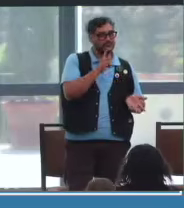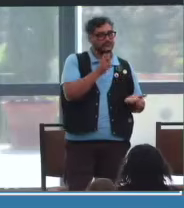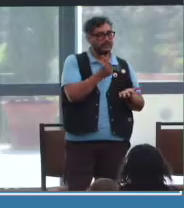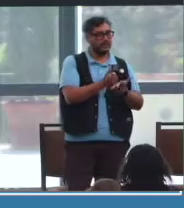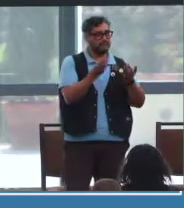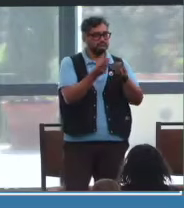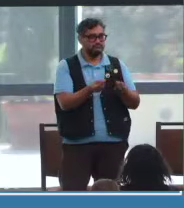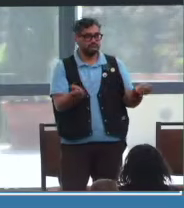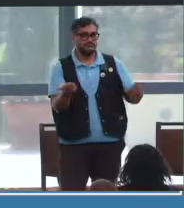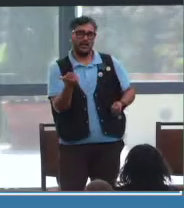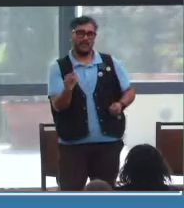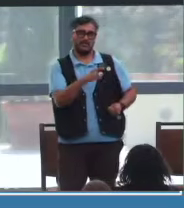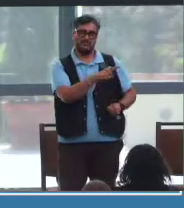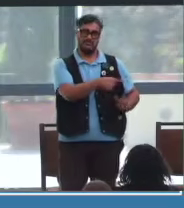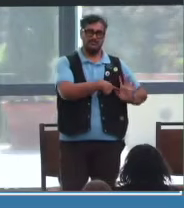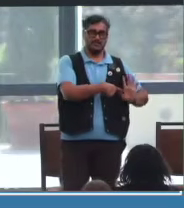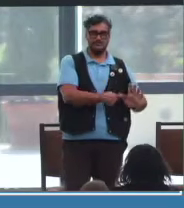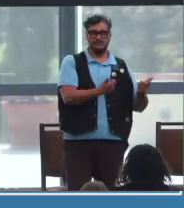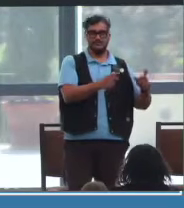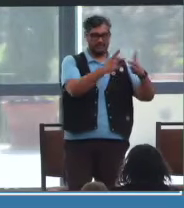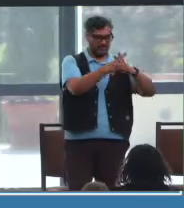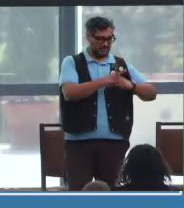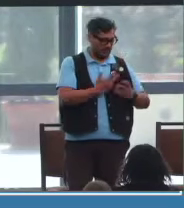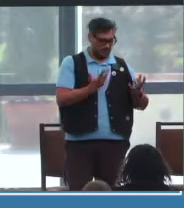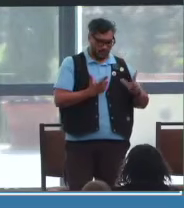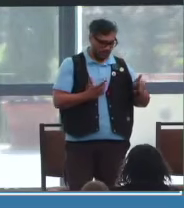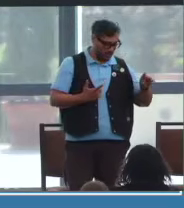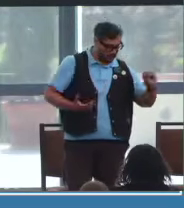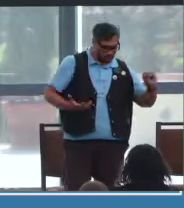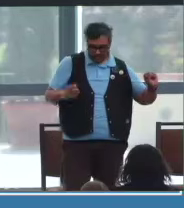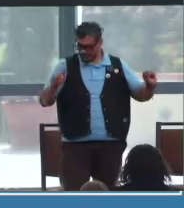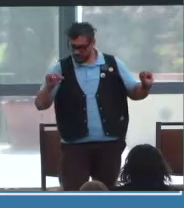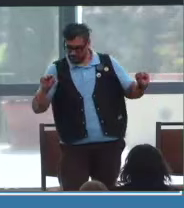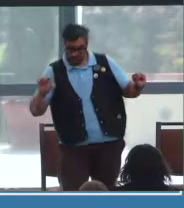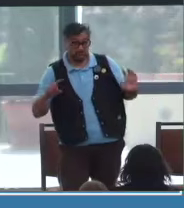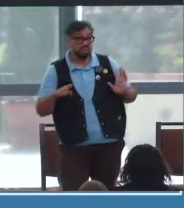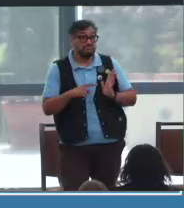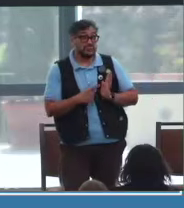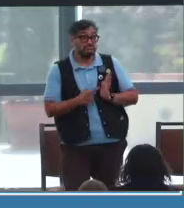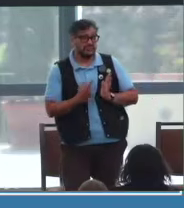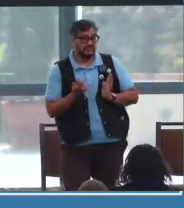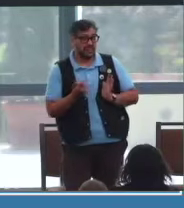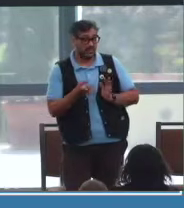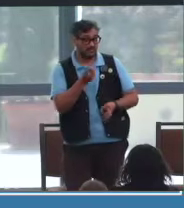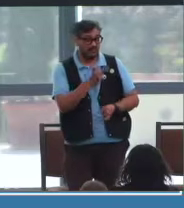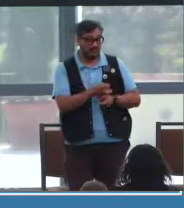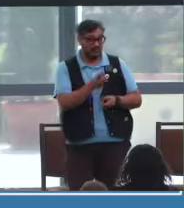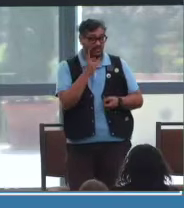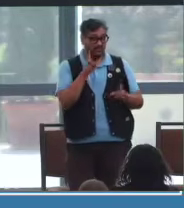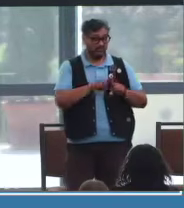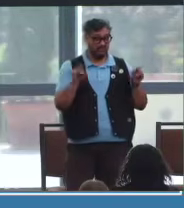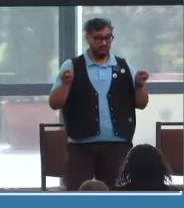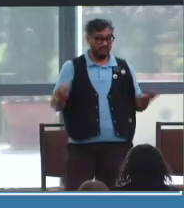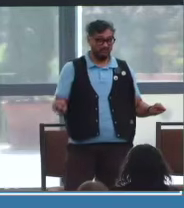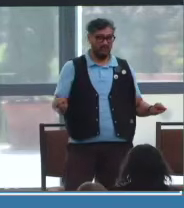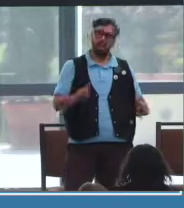sort out, some of these symptoms and figure out, what's lupus, what's menopause. And sometimes it can be a little bit difficult to tell, but